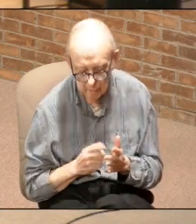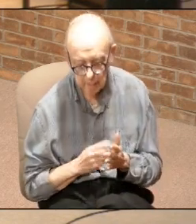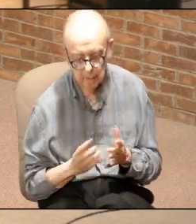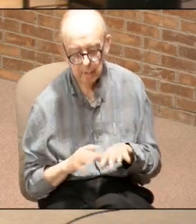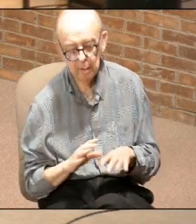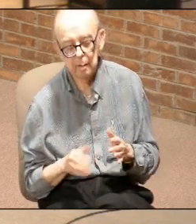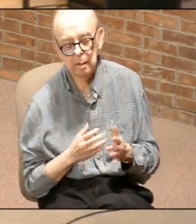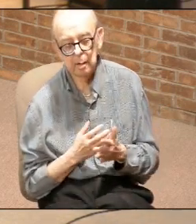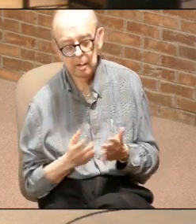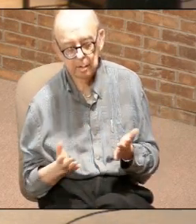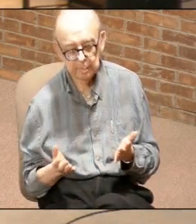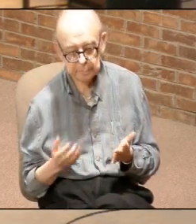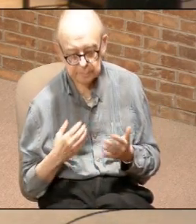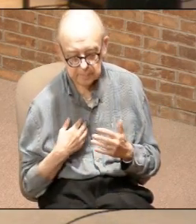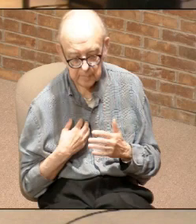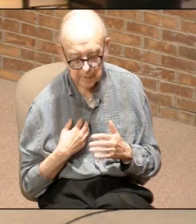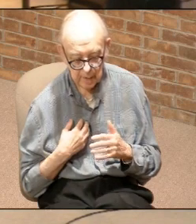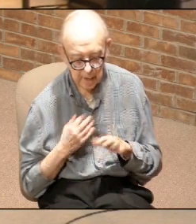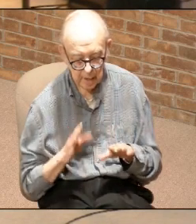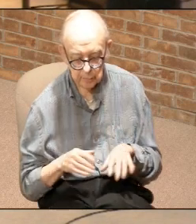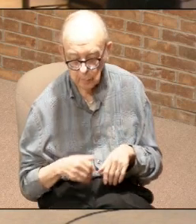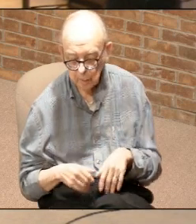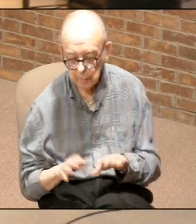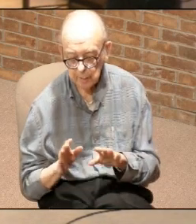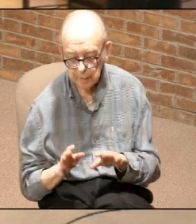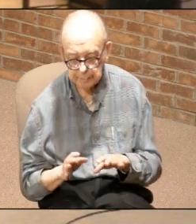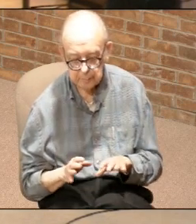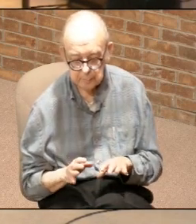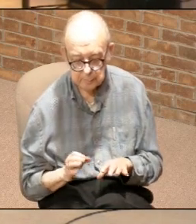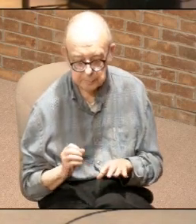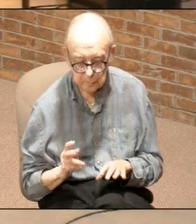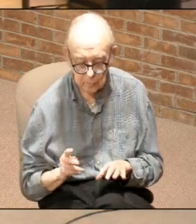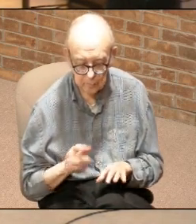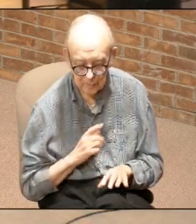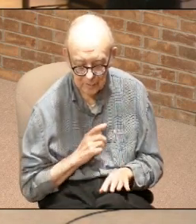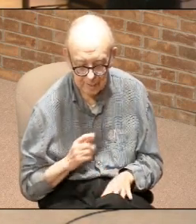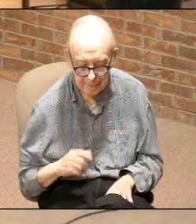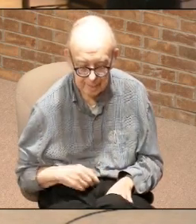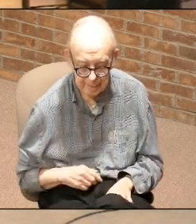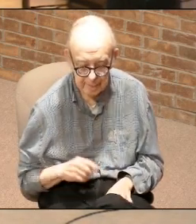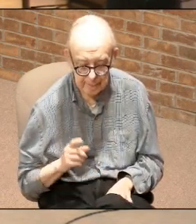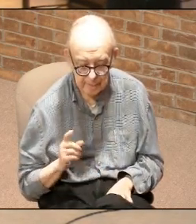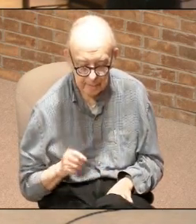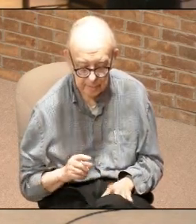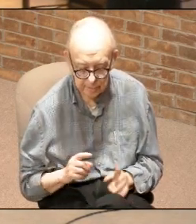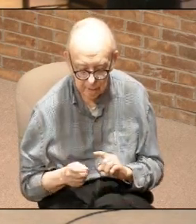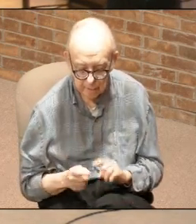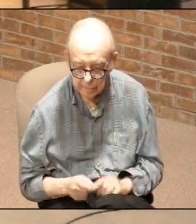i can do those things and i have to walk away and say okay lord i need a bath